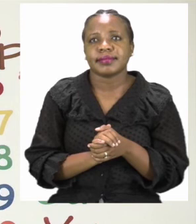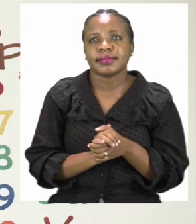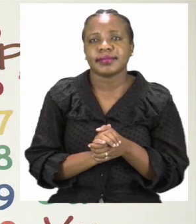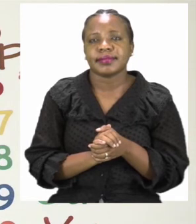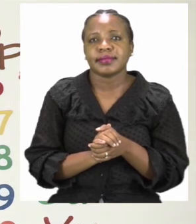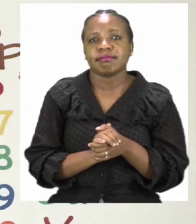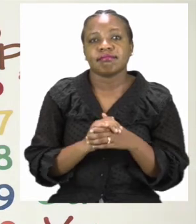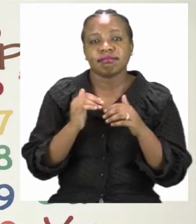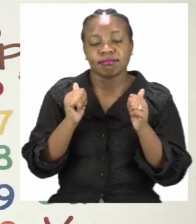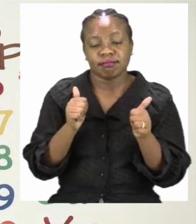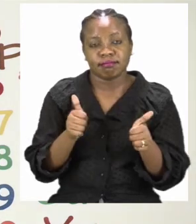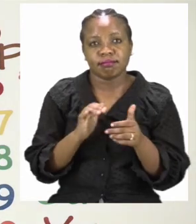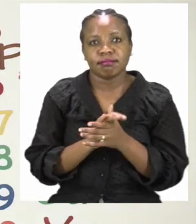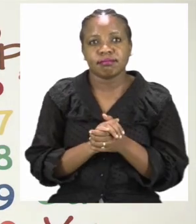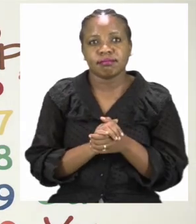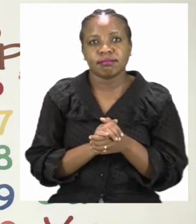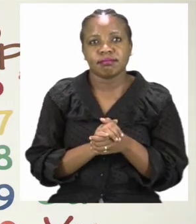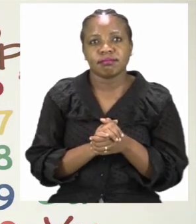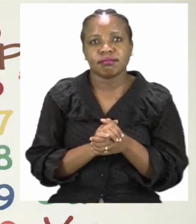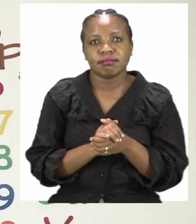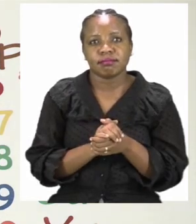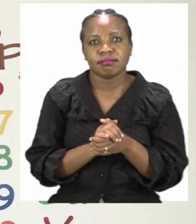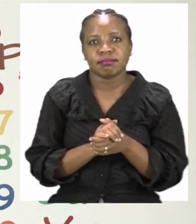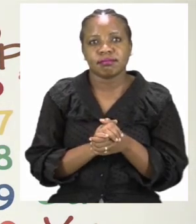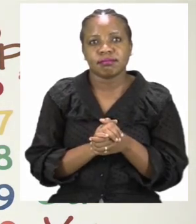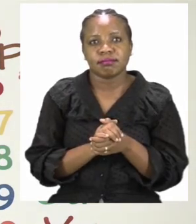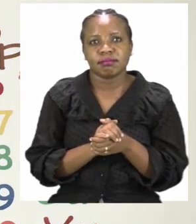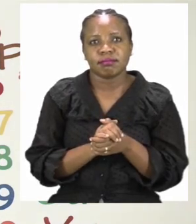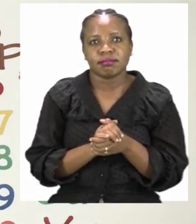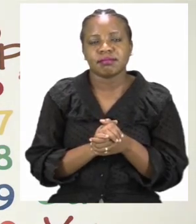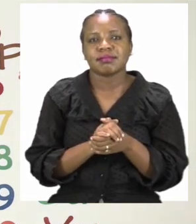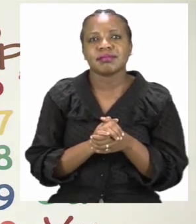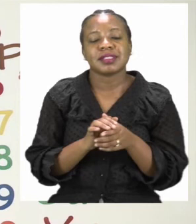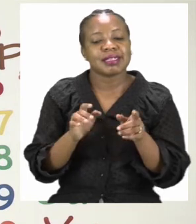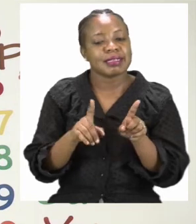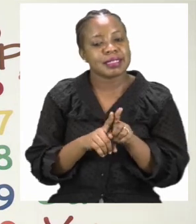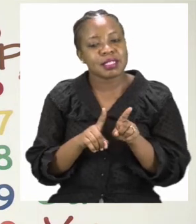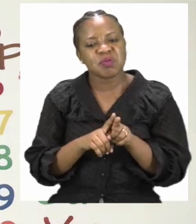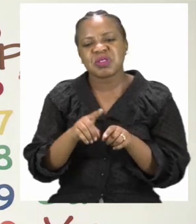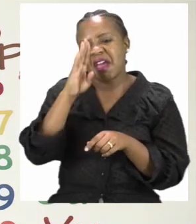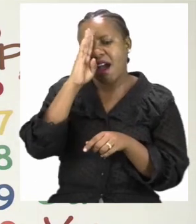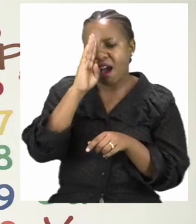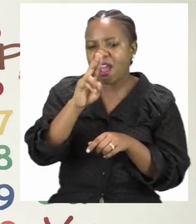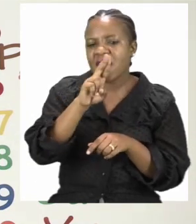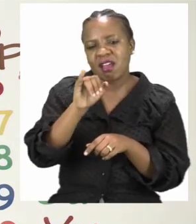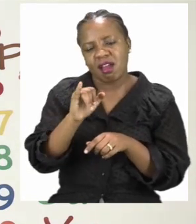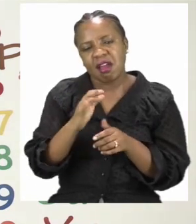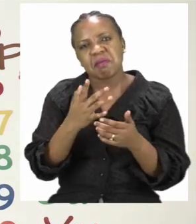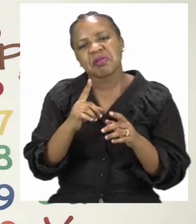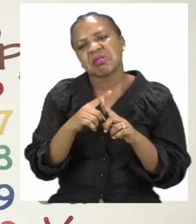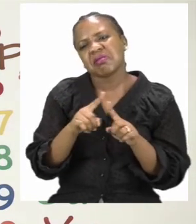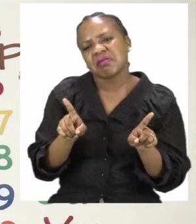Well done. If you said, you also say hi, but there's different ways of saying hi. We can